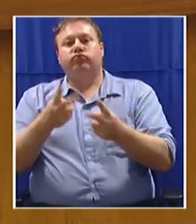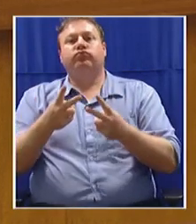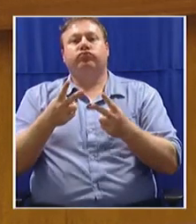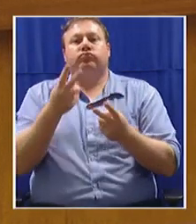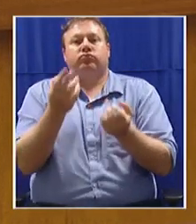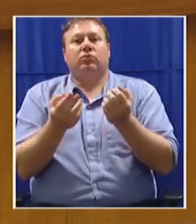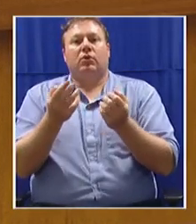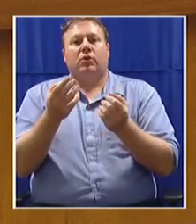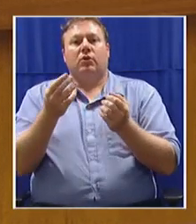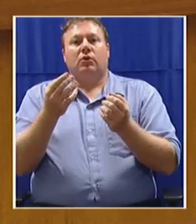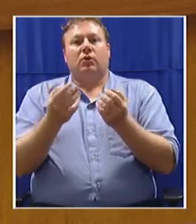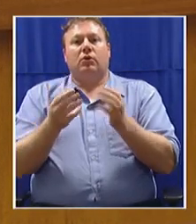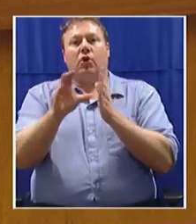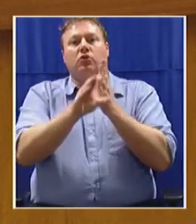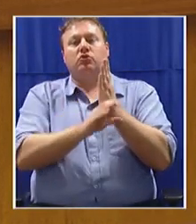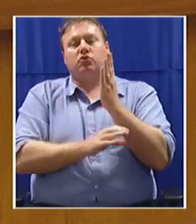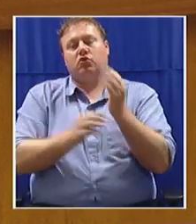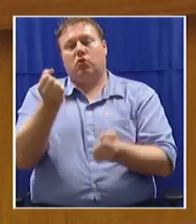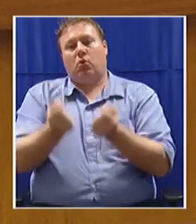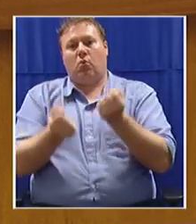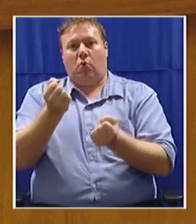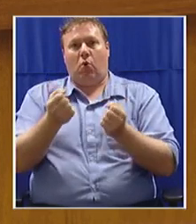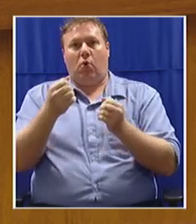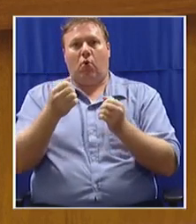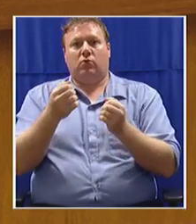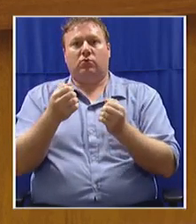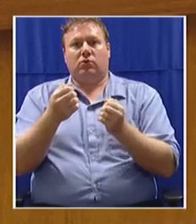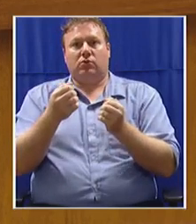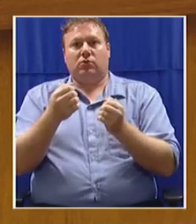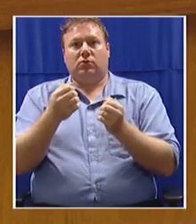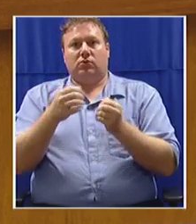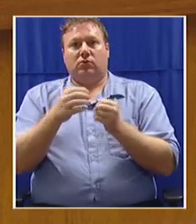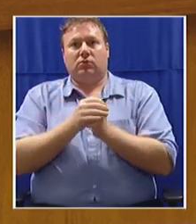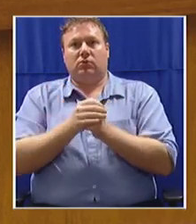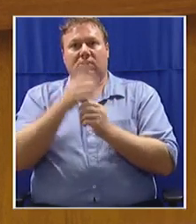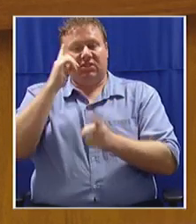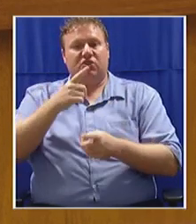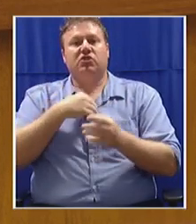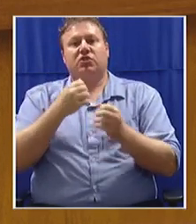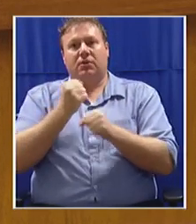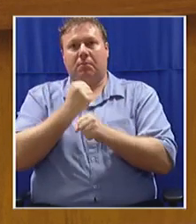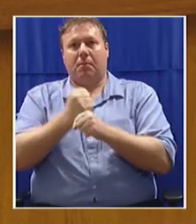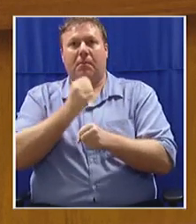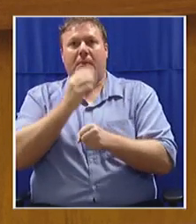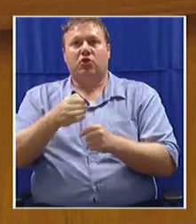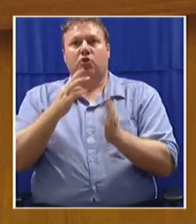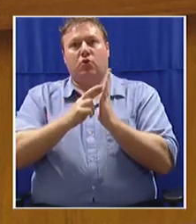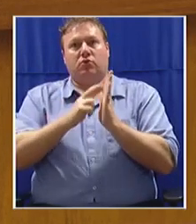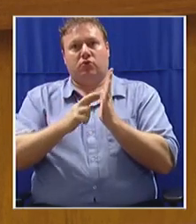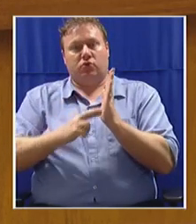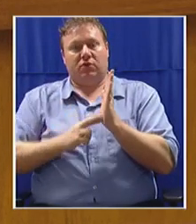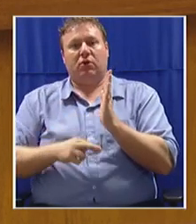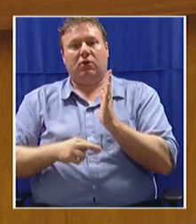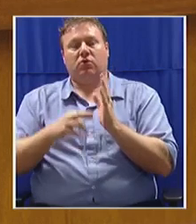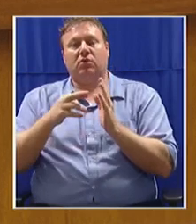Chapter 2A. This chapter will deal with the publication and availability of certain records of political